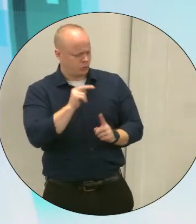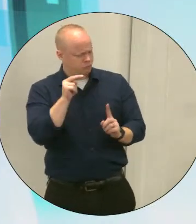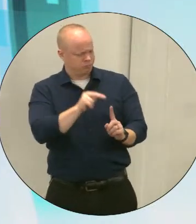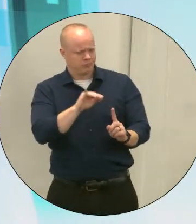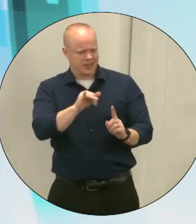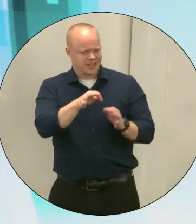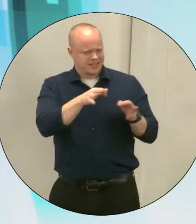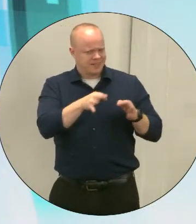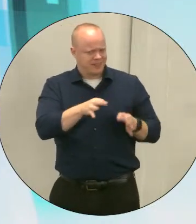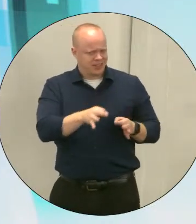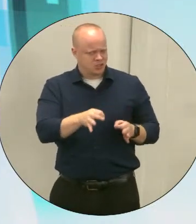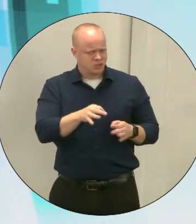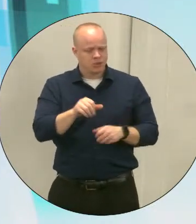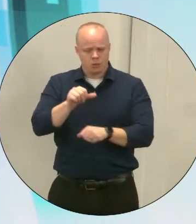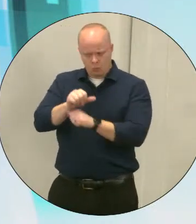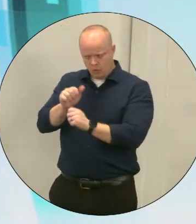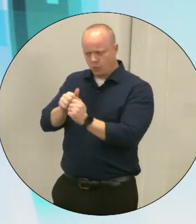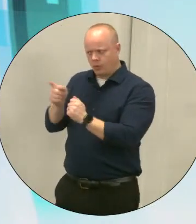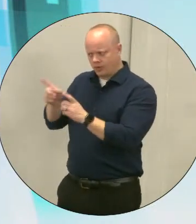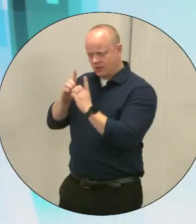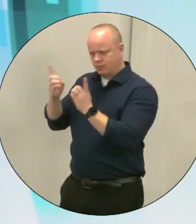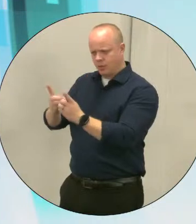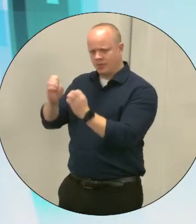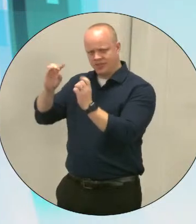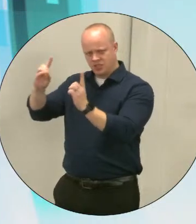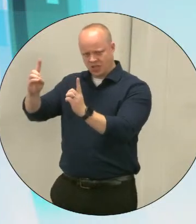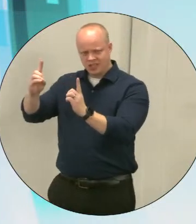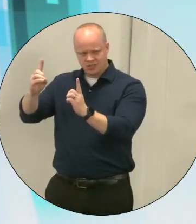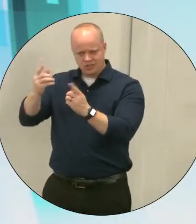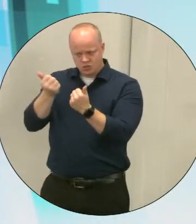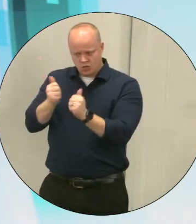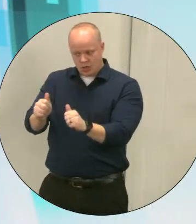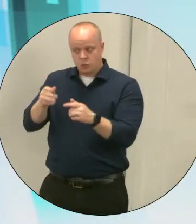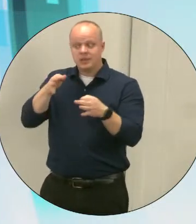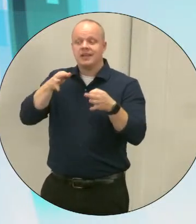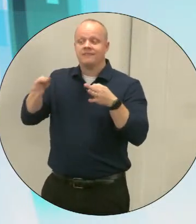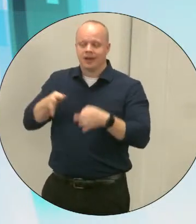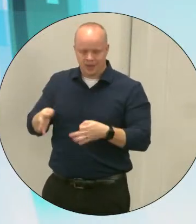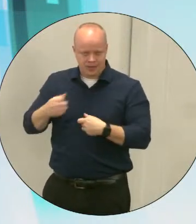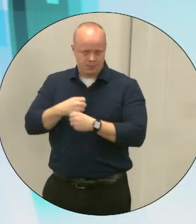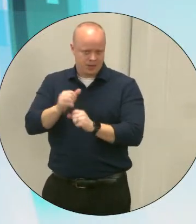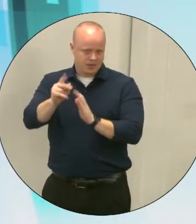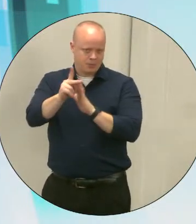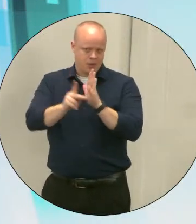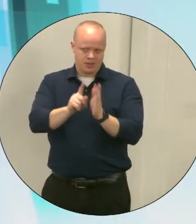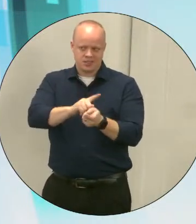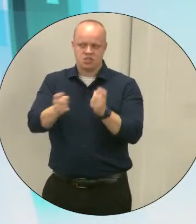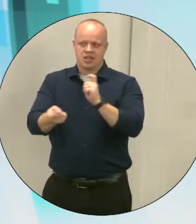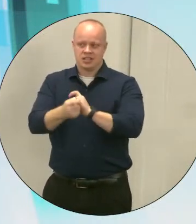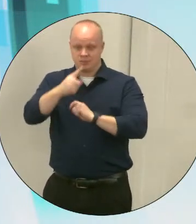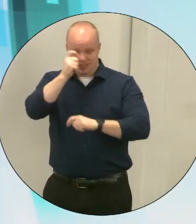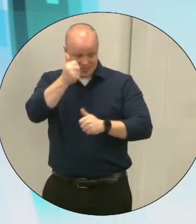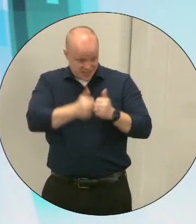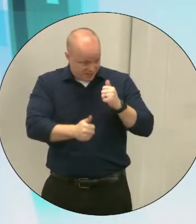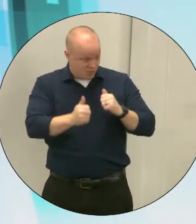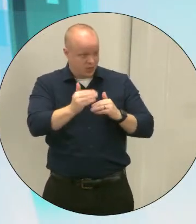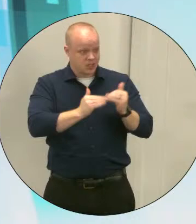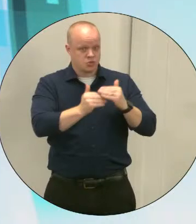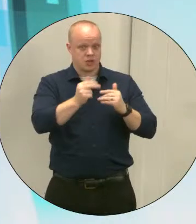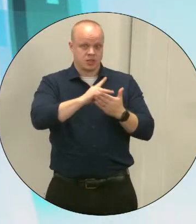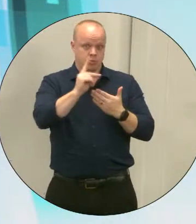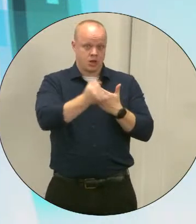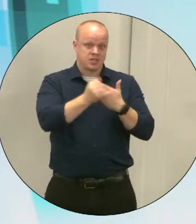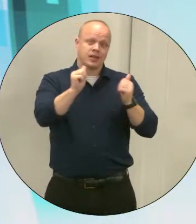that definition and work with the Department of Education and try to define and make those policy changes, because every construction project can